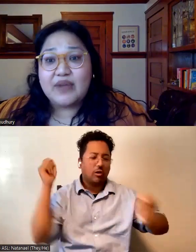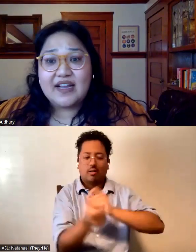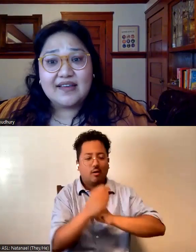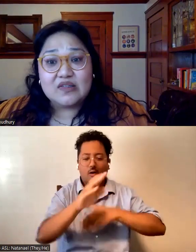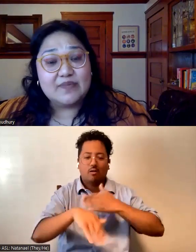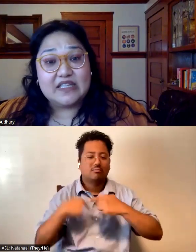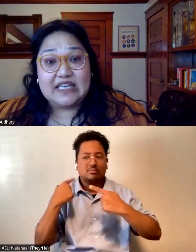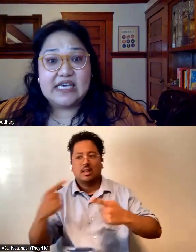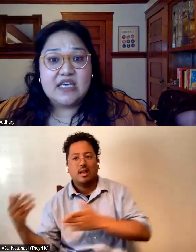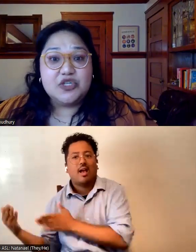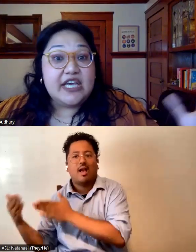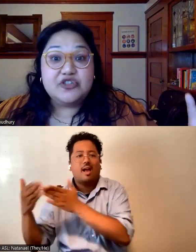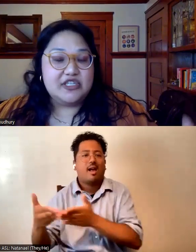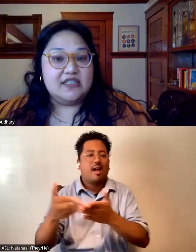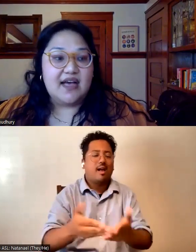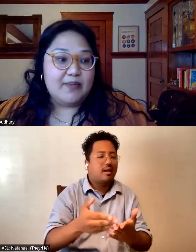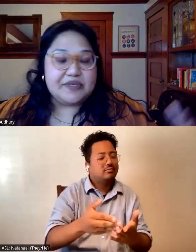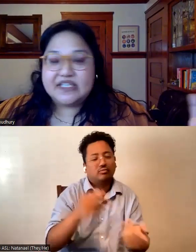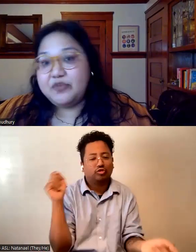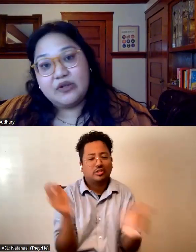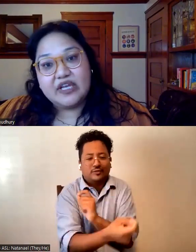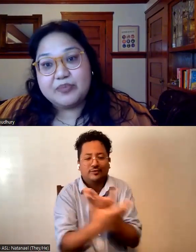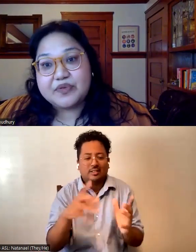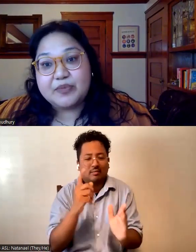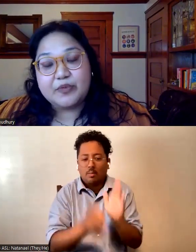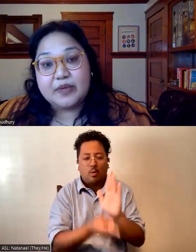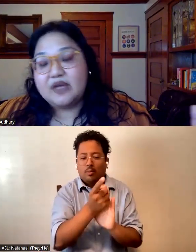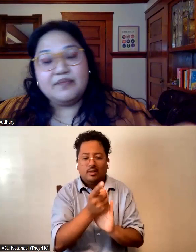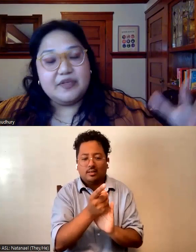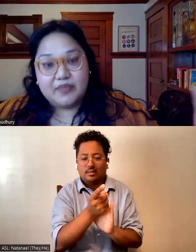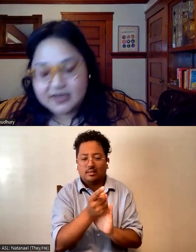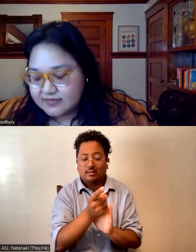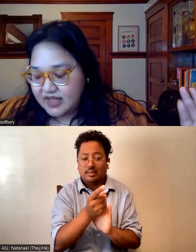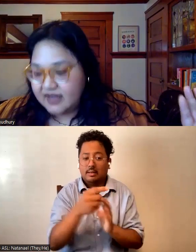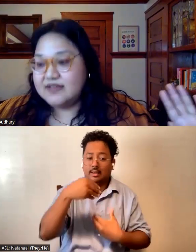you're already ultimately changed in perceivable and